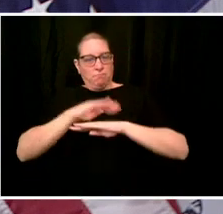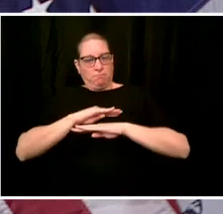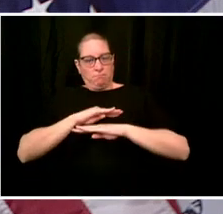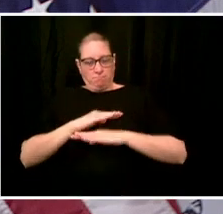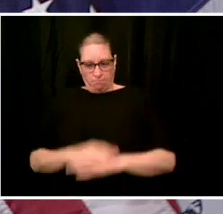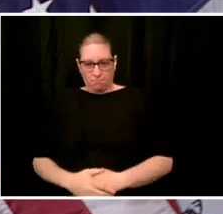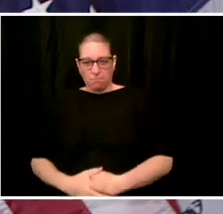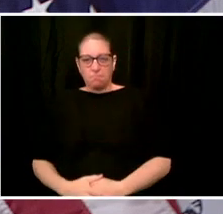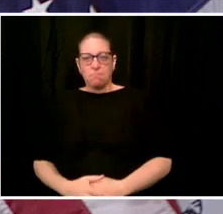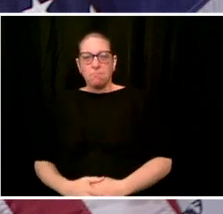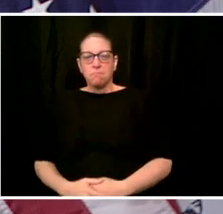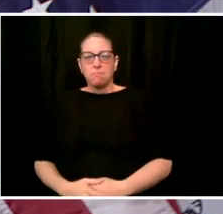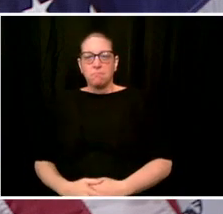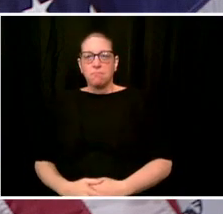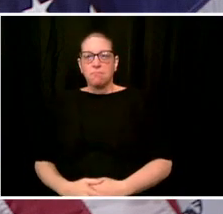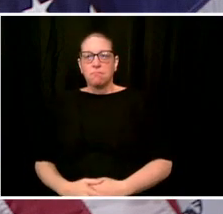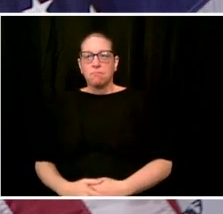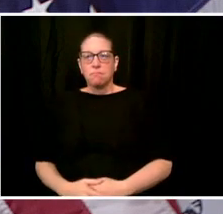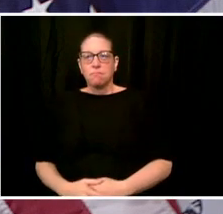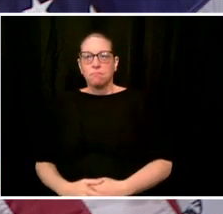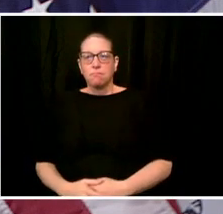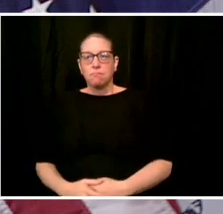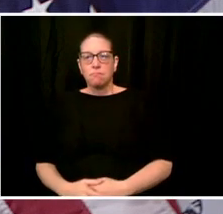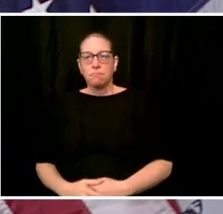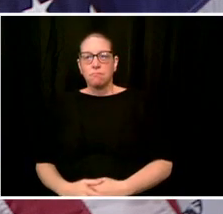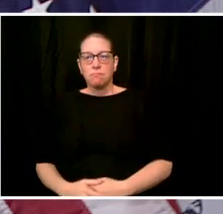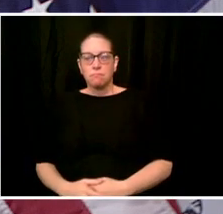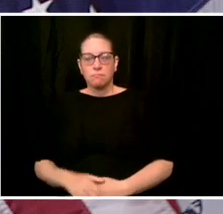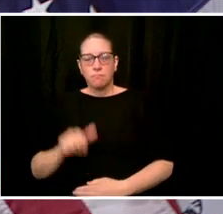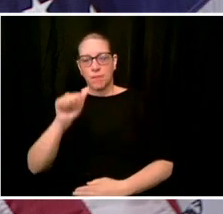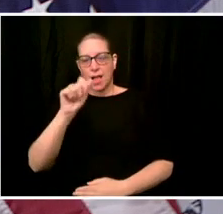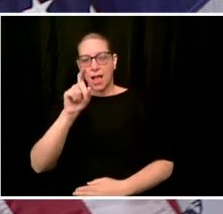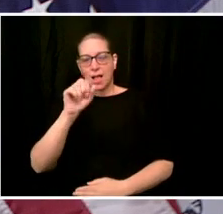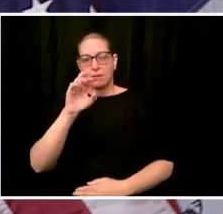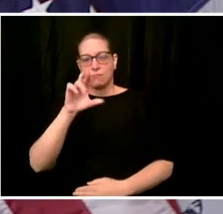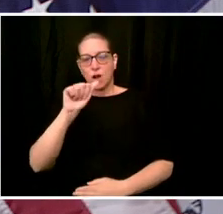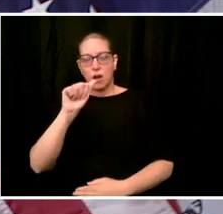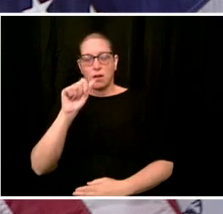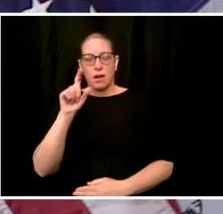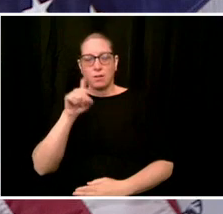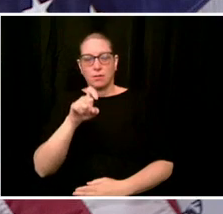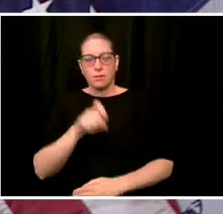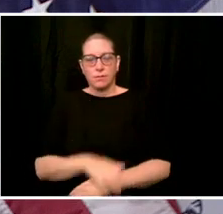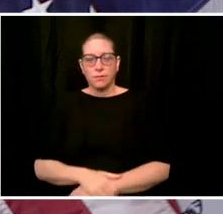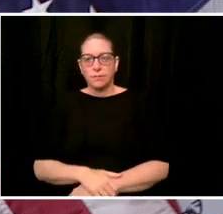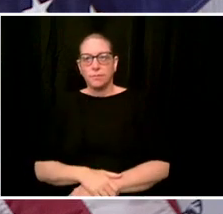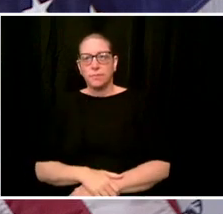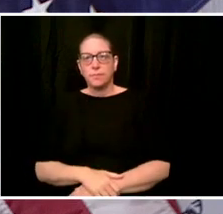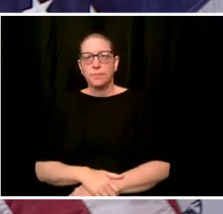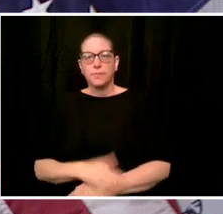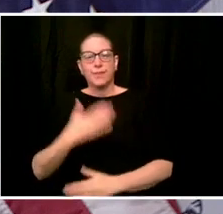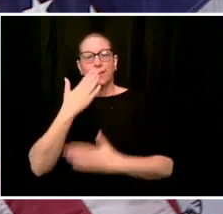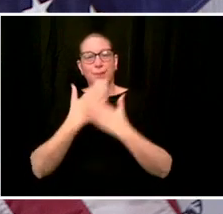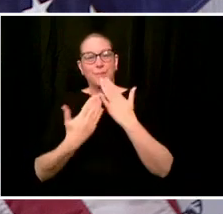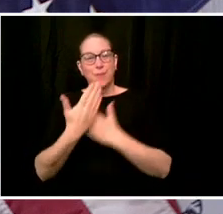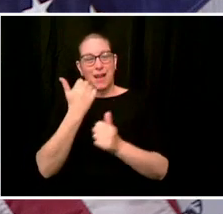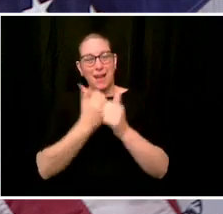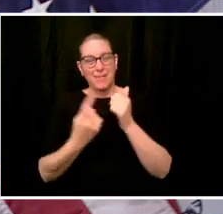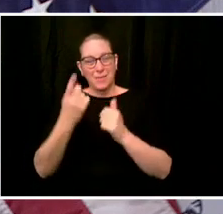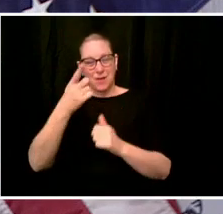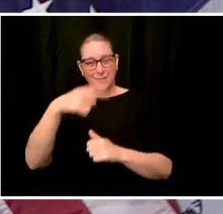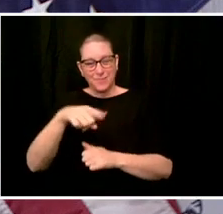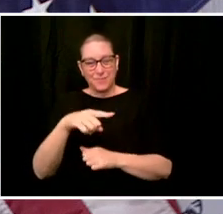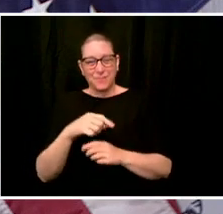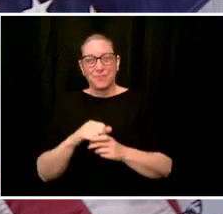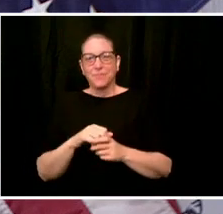Next is Andrea from CBS. Good morning, everyone. I've got a question about the homeless outreach.